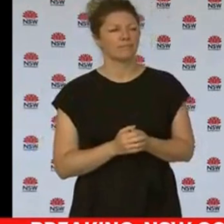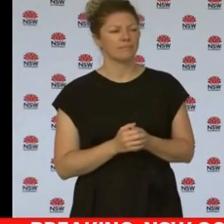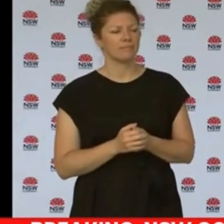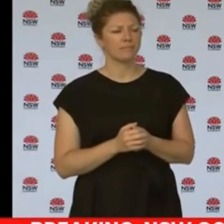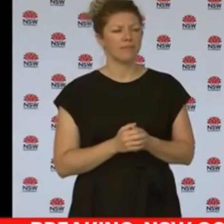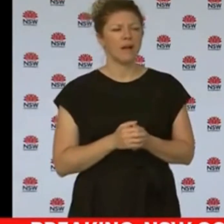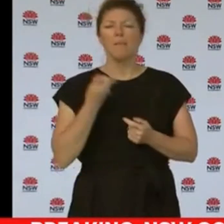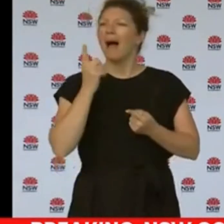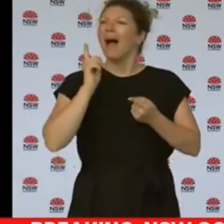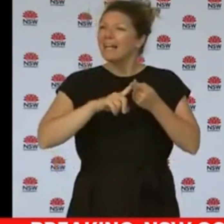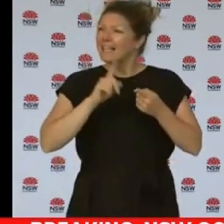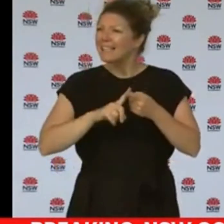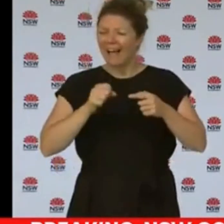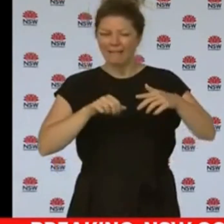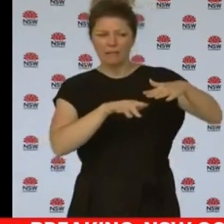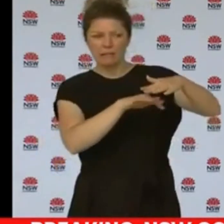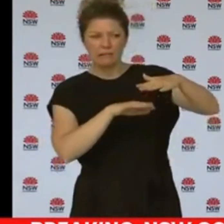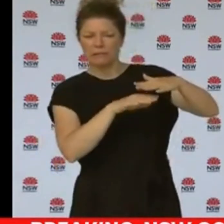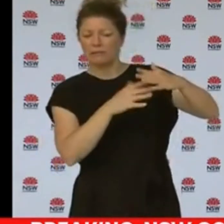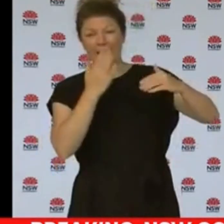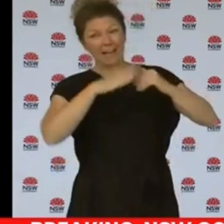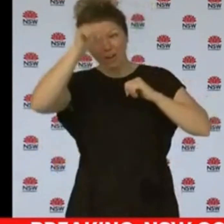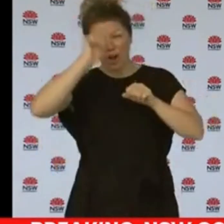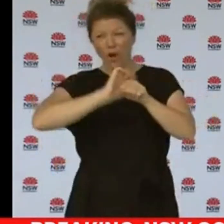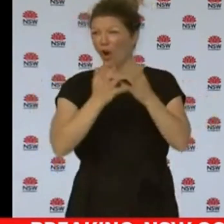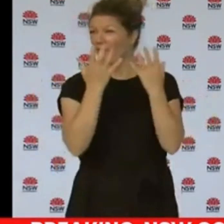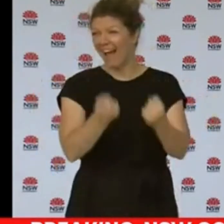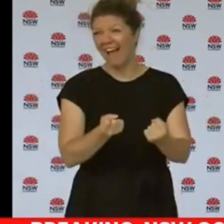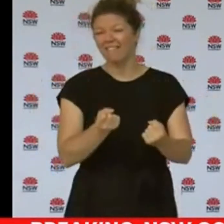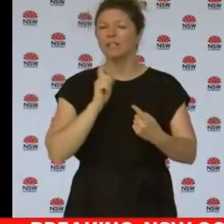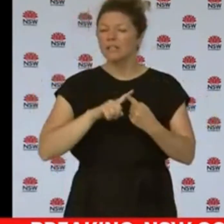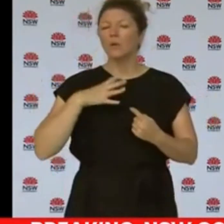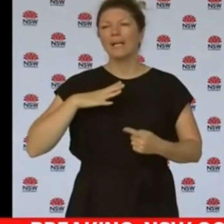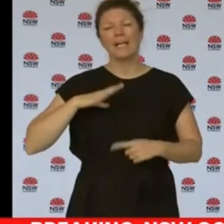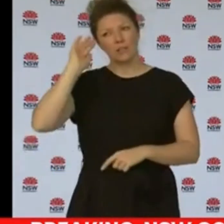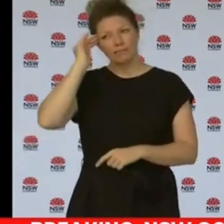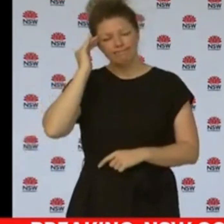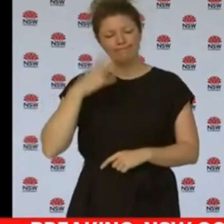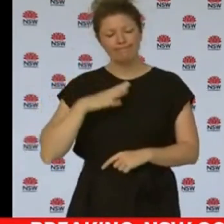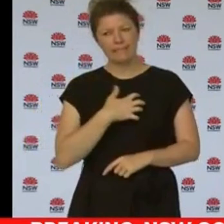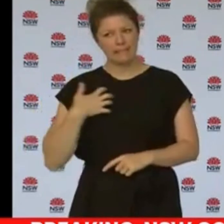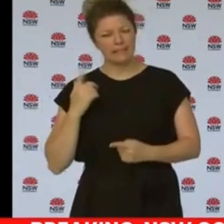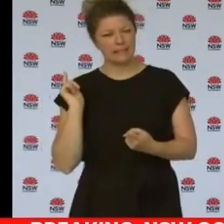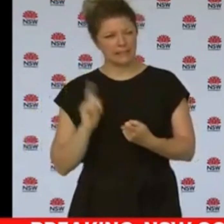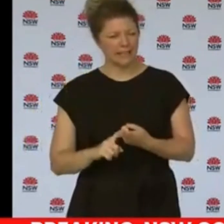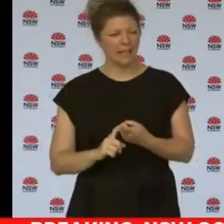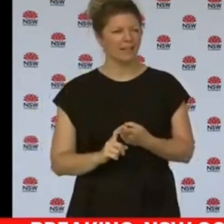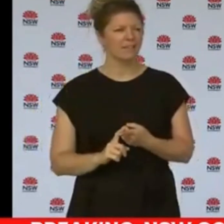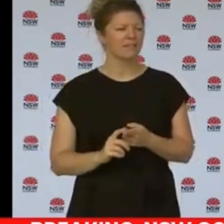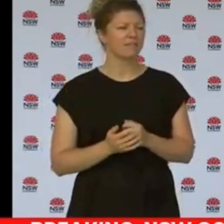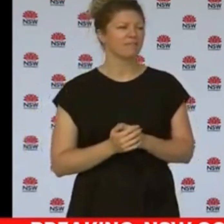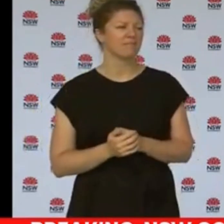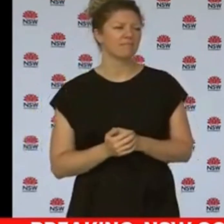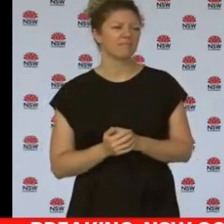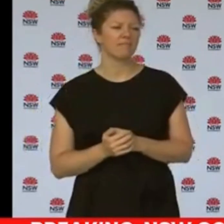need to be aware that the remnants of the disease and the virus are still there in the community, and we need to be ever vigilant. The only difference today,